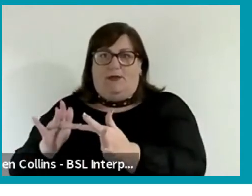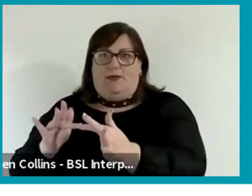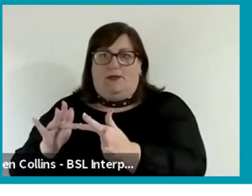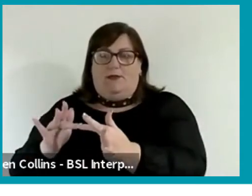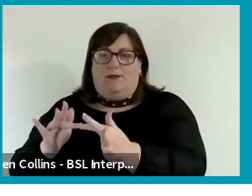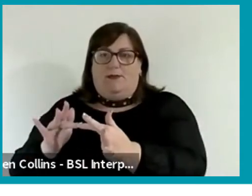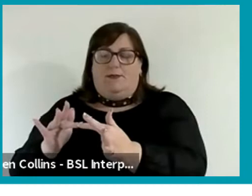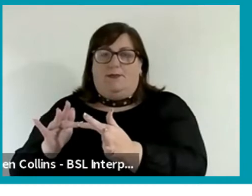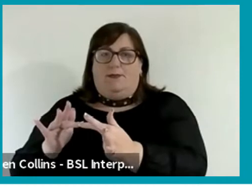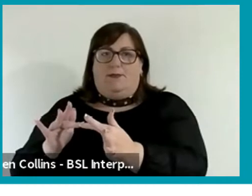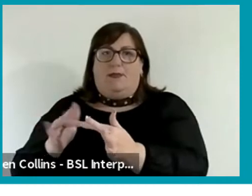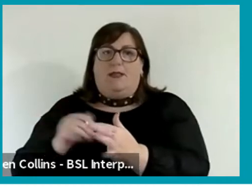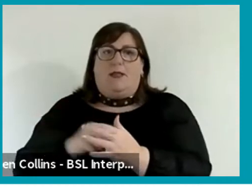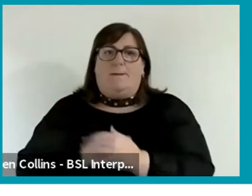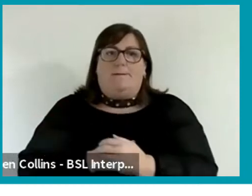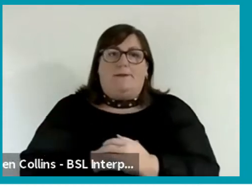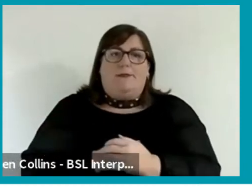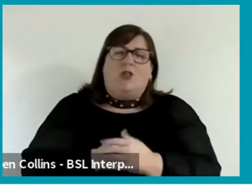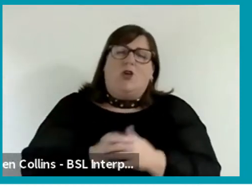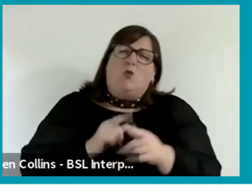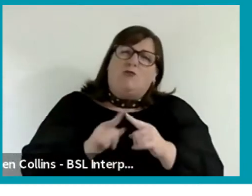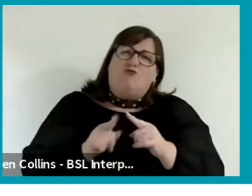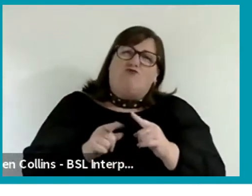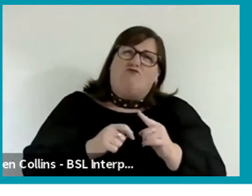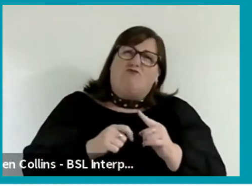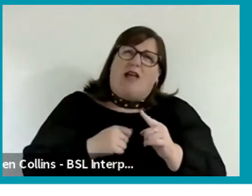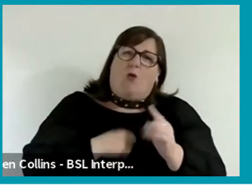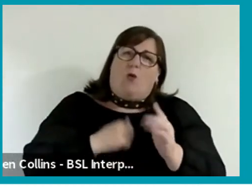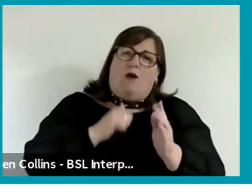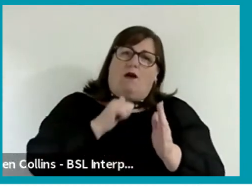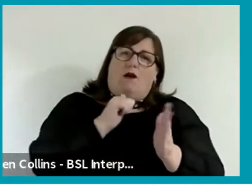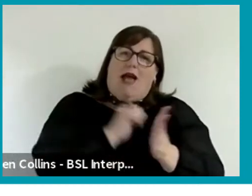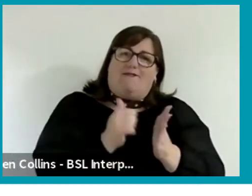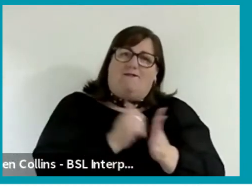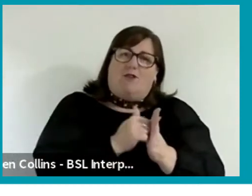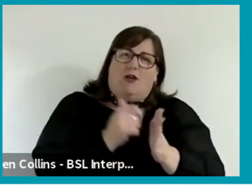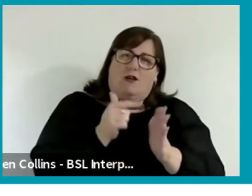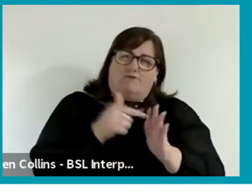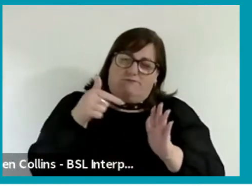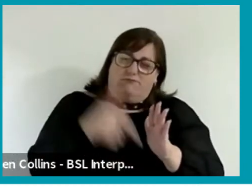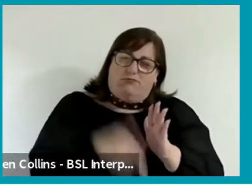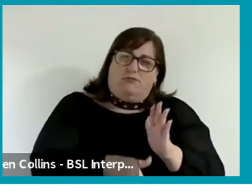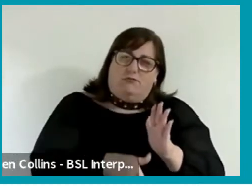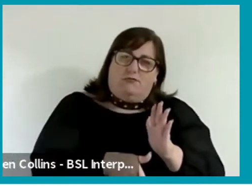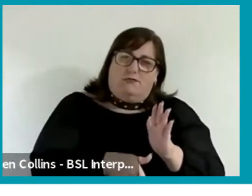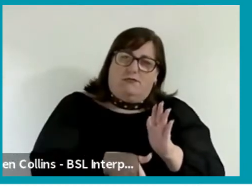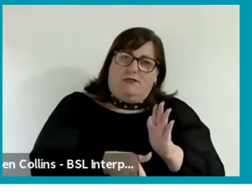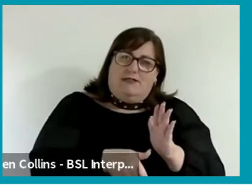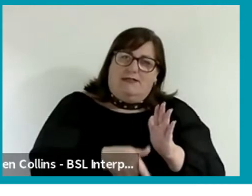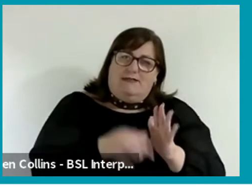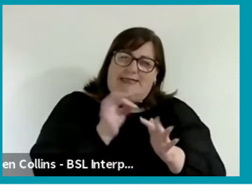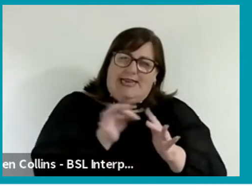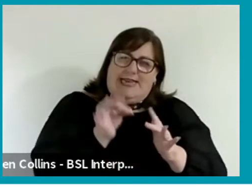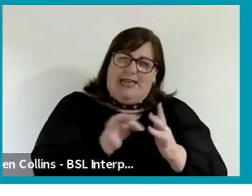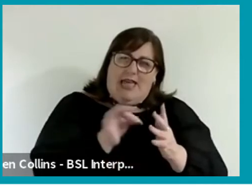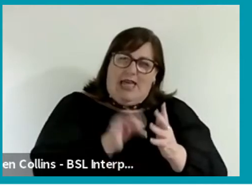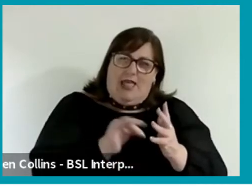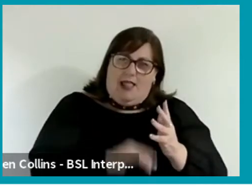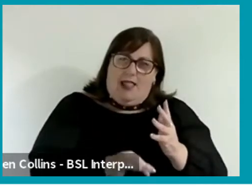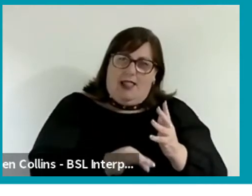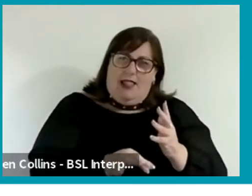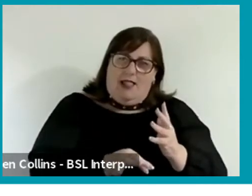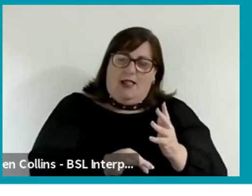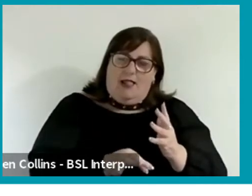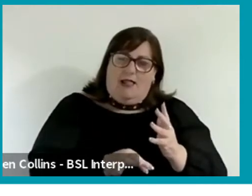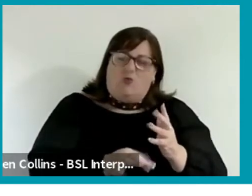can read what we're looking for. We try to be quite detailed in our adverts and job description, but not too detailed. So there